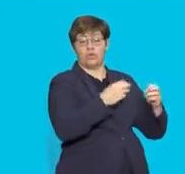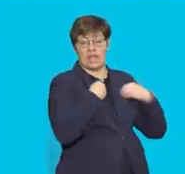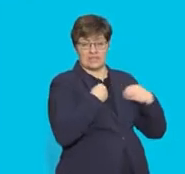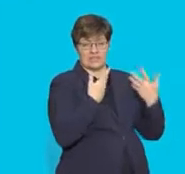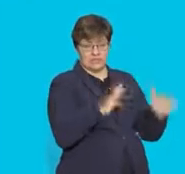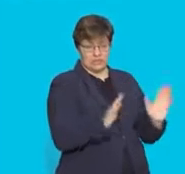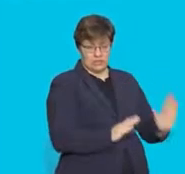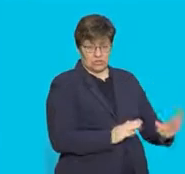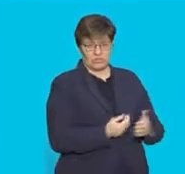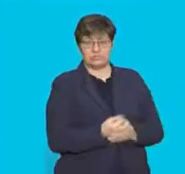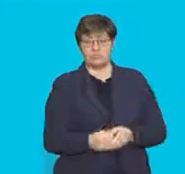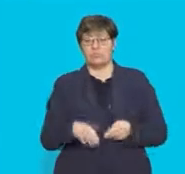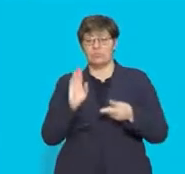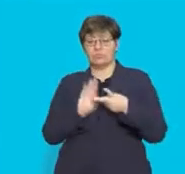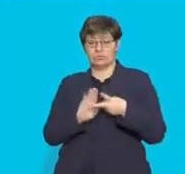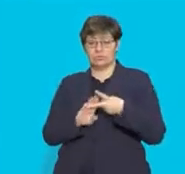two,